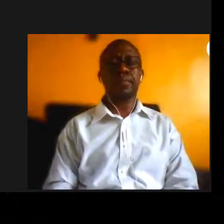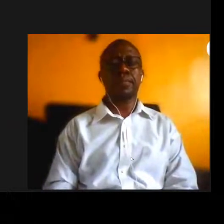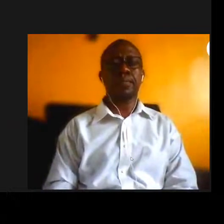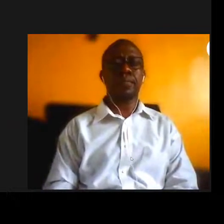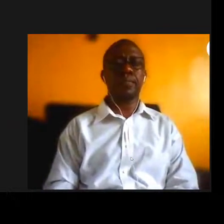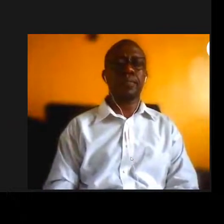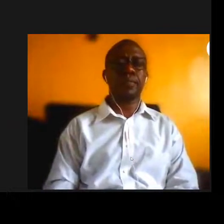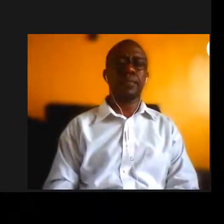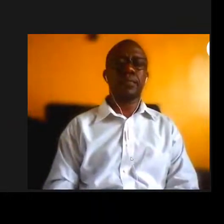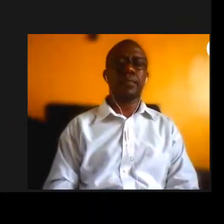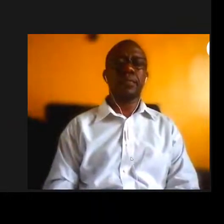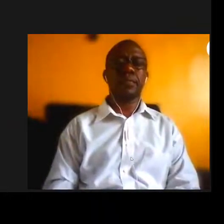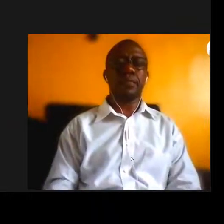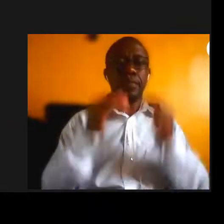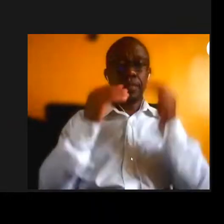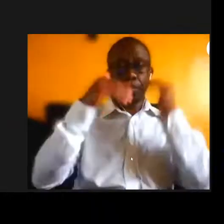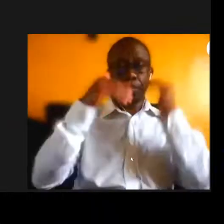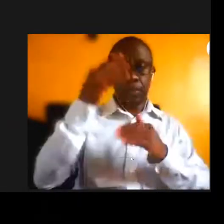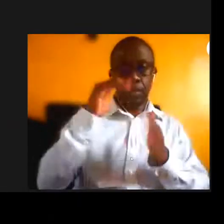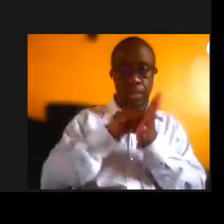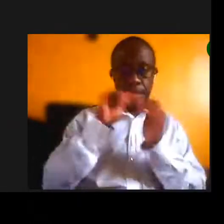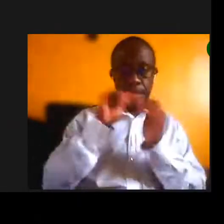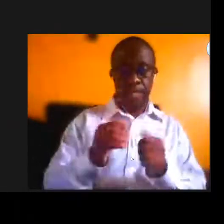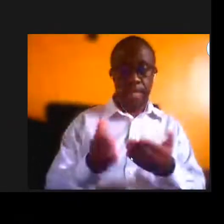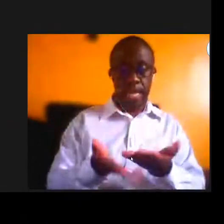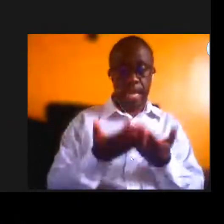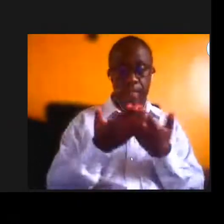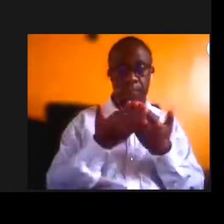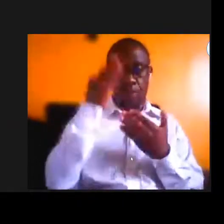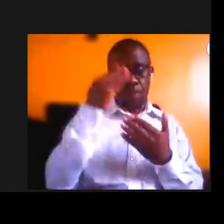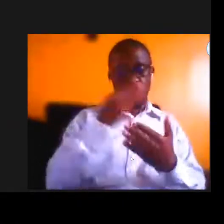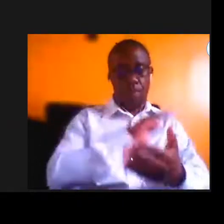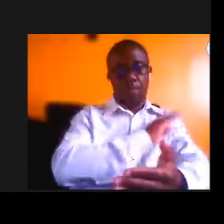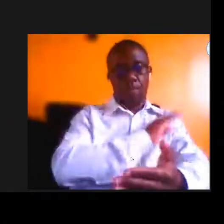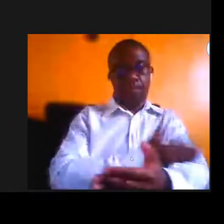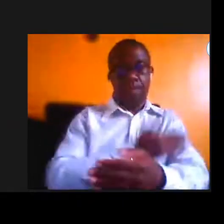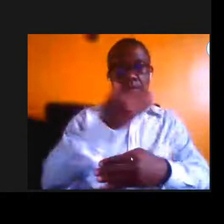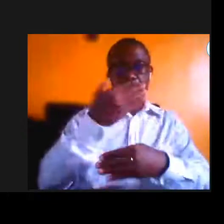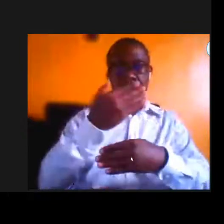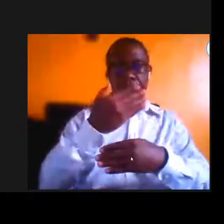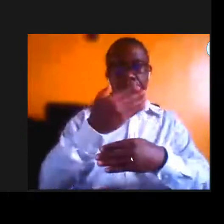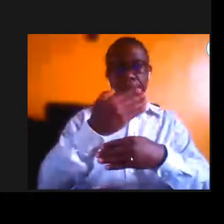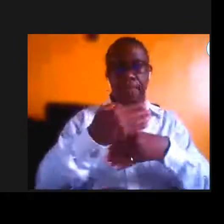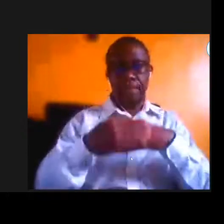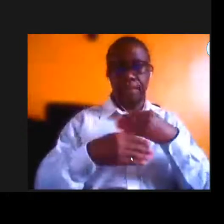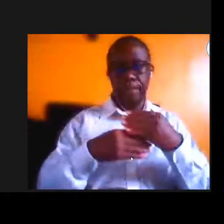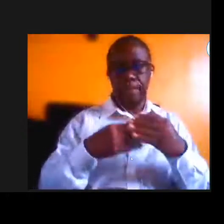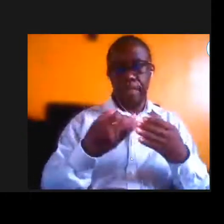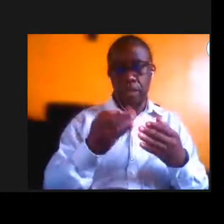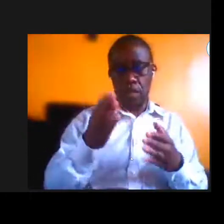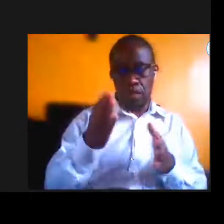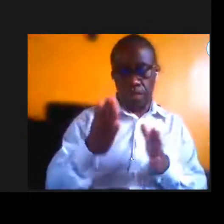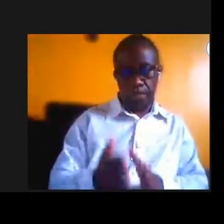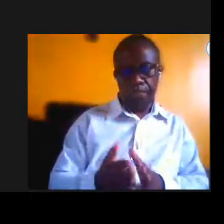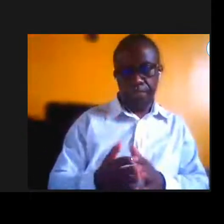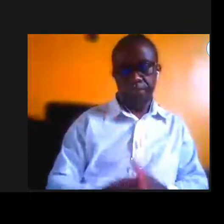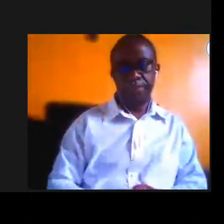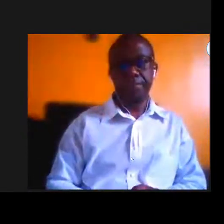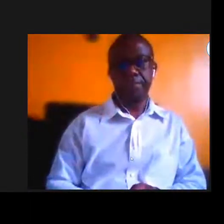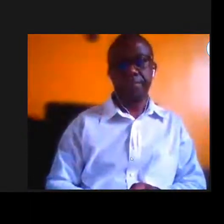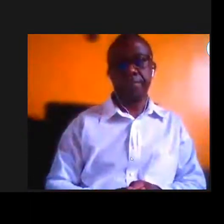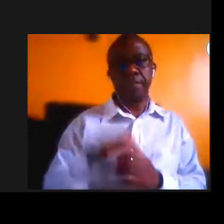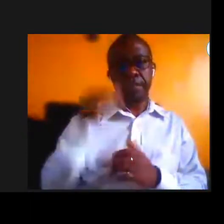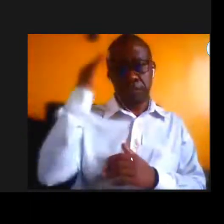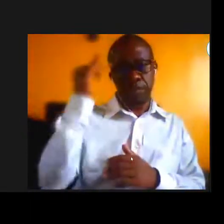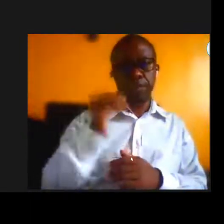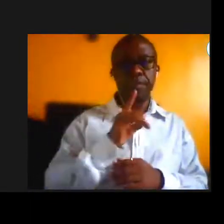that will help them to help their children. Also, we still continue to be of that capacity of helping their children. This is why I said